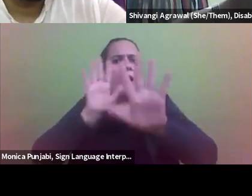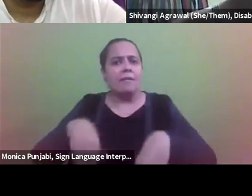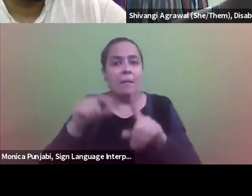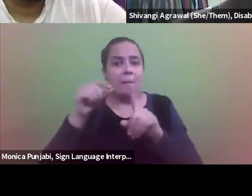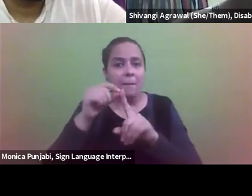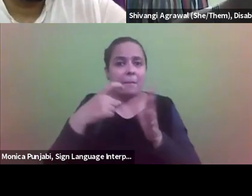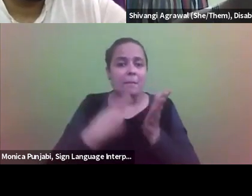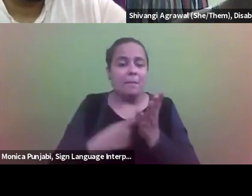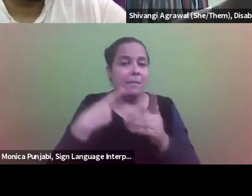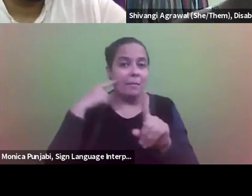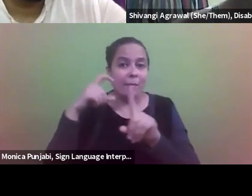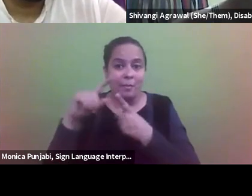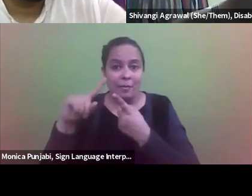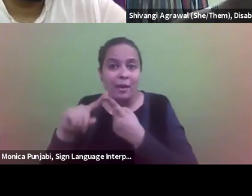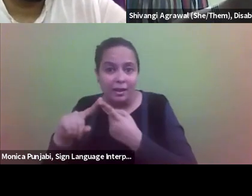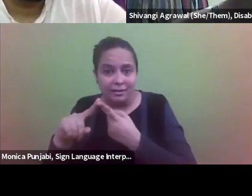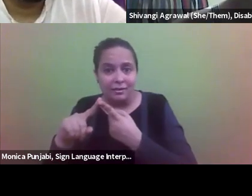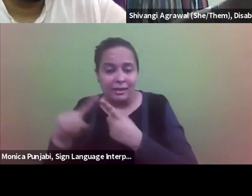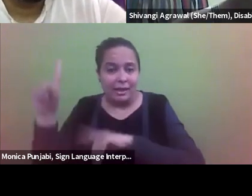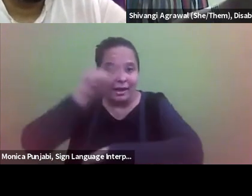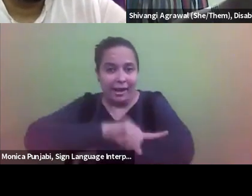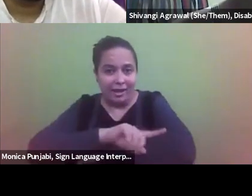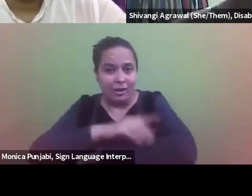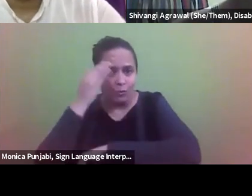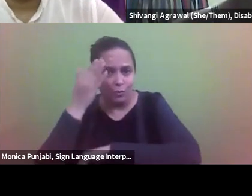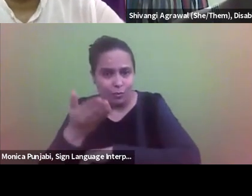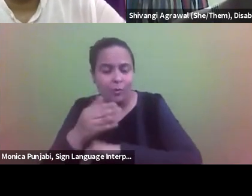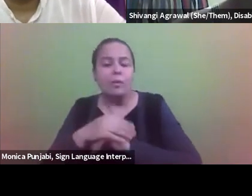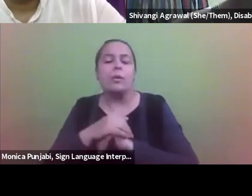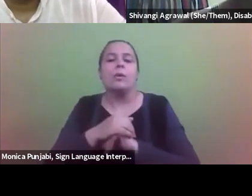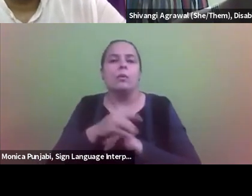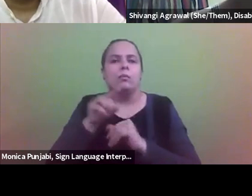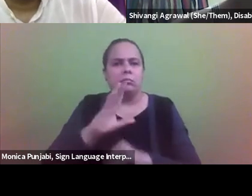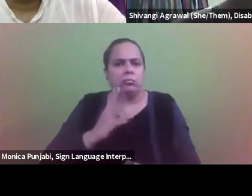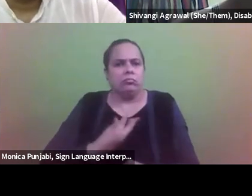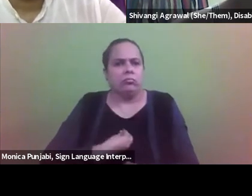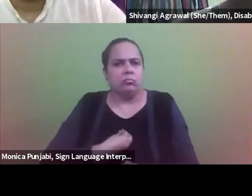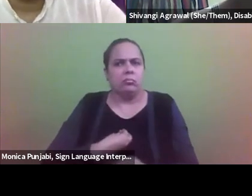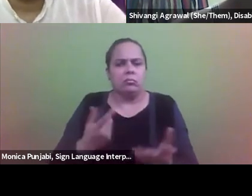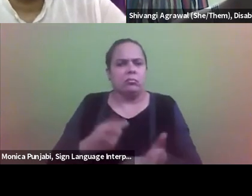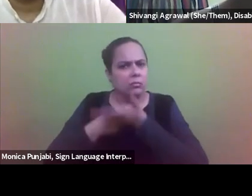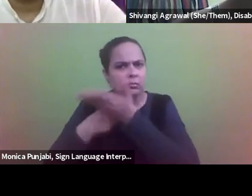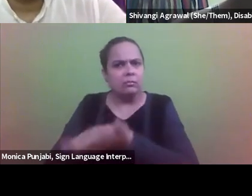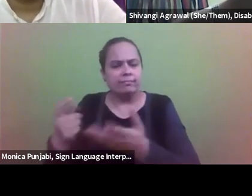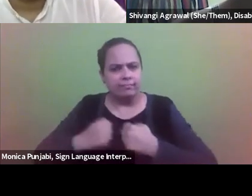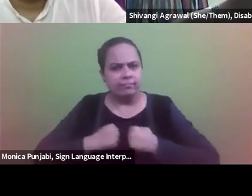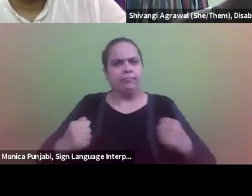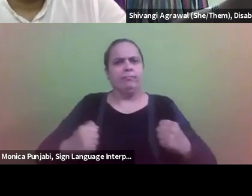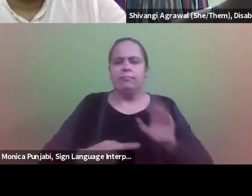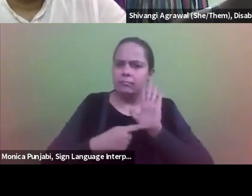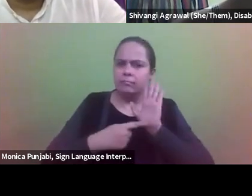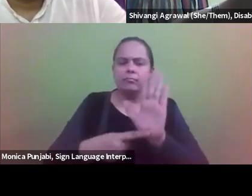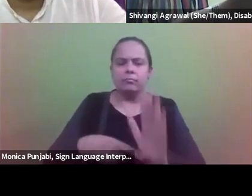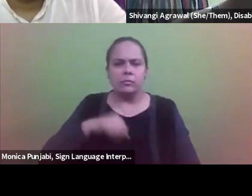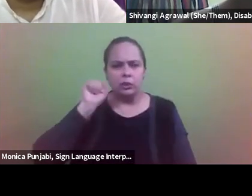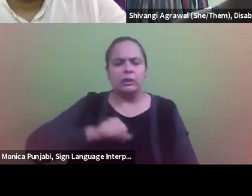Pride today across the world was for a trans person of the color who had the courage to really step up,